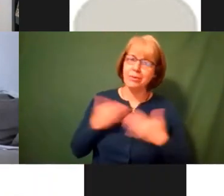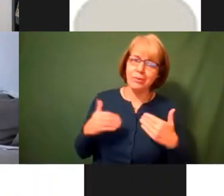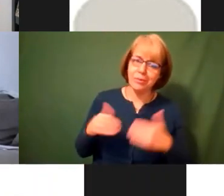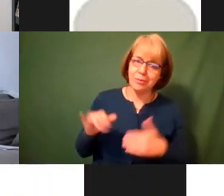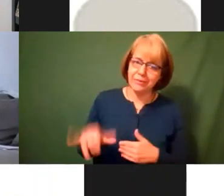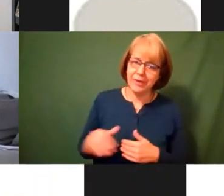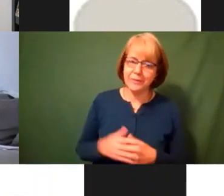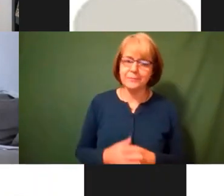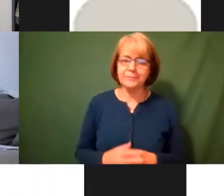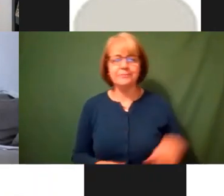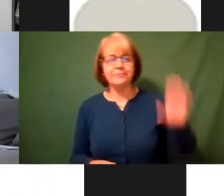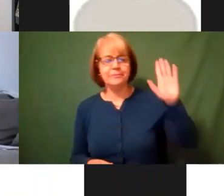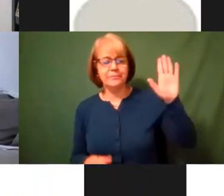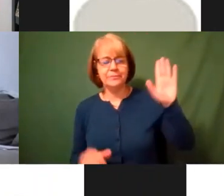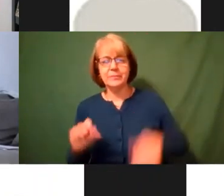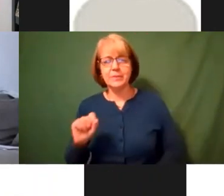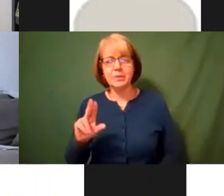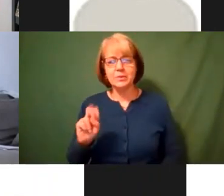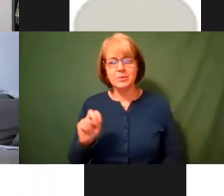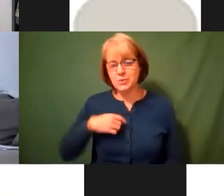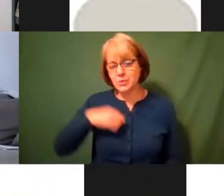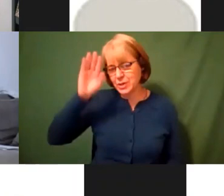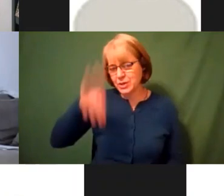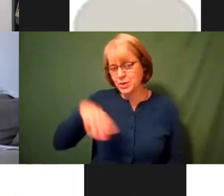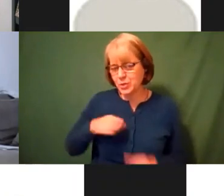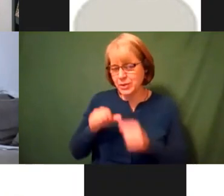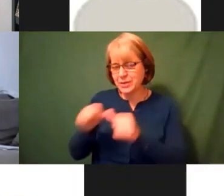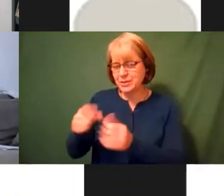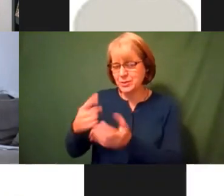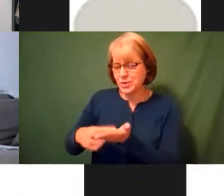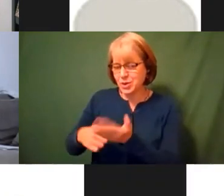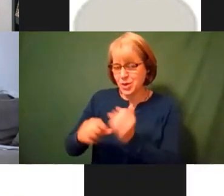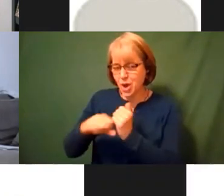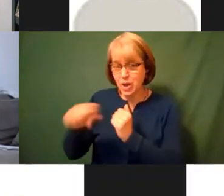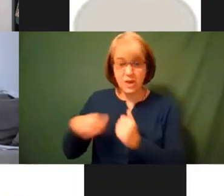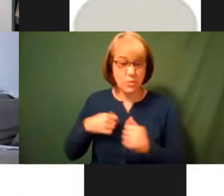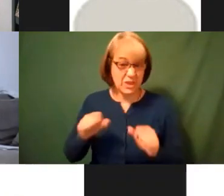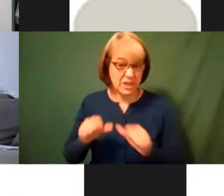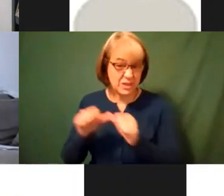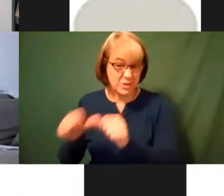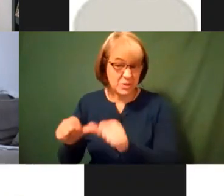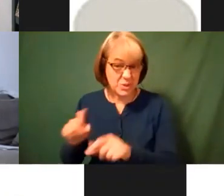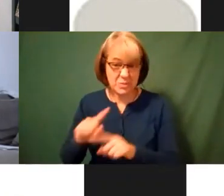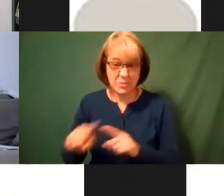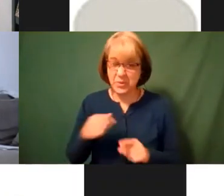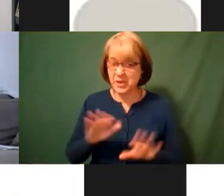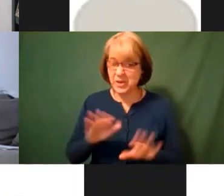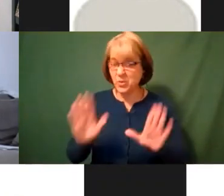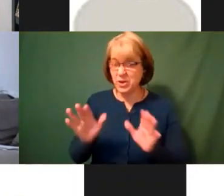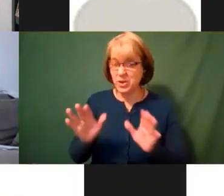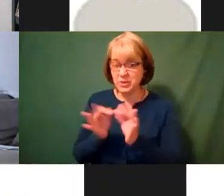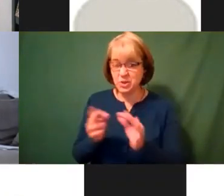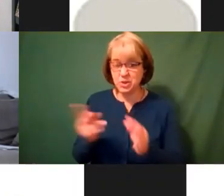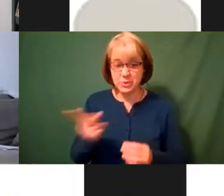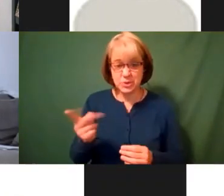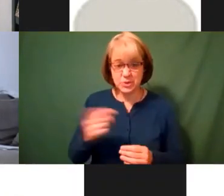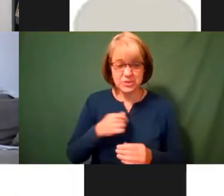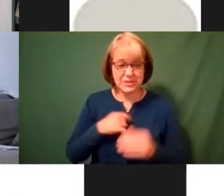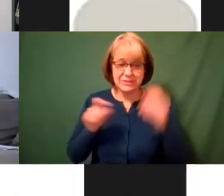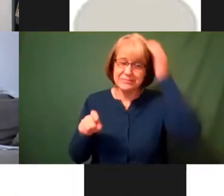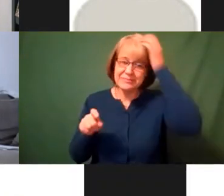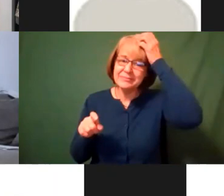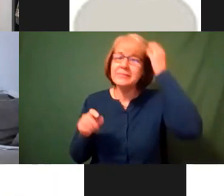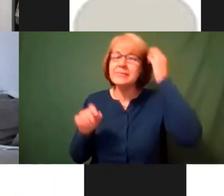I want to just say, I know we could go on and on, and we might, but we have amazing interpreters who have generously been continuing.